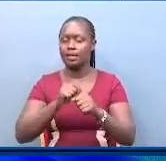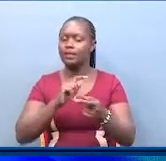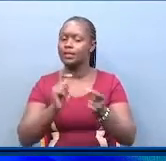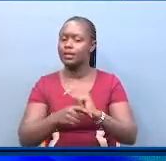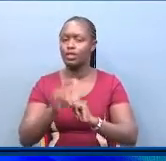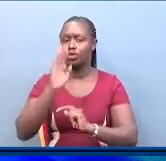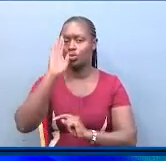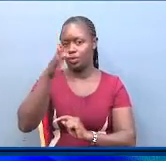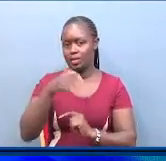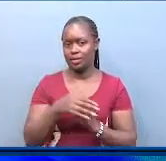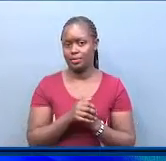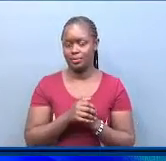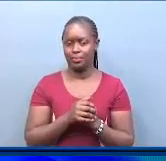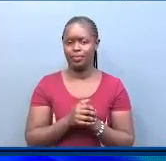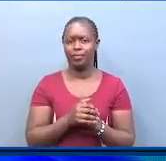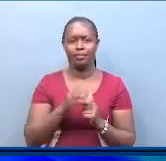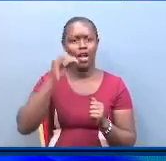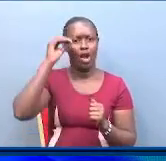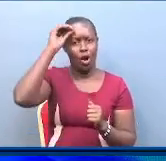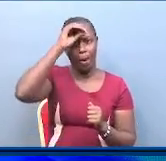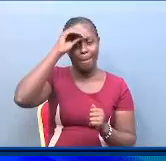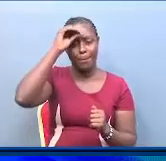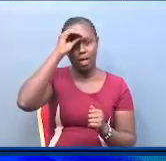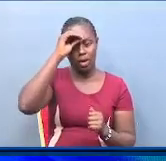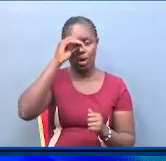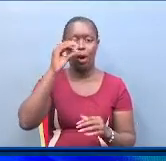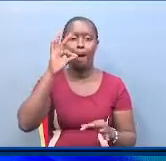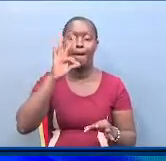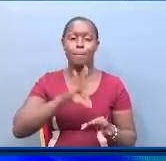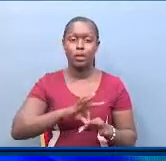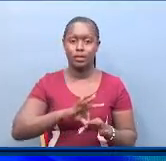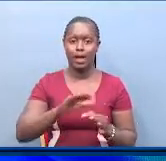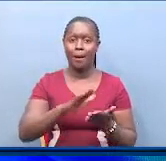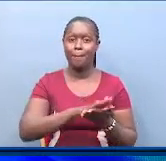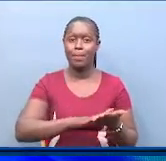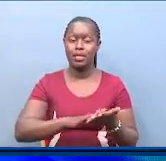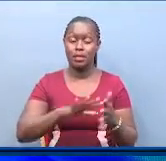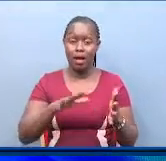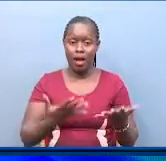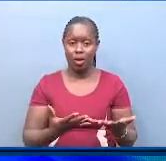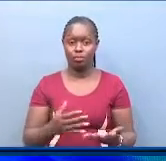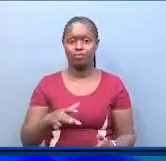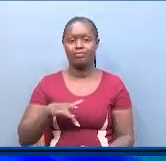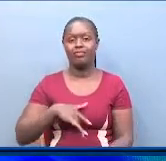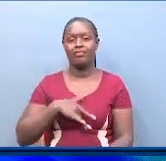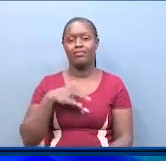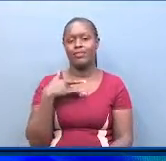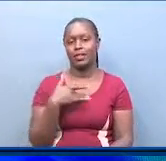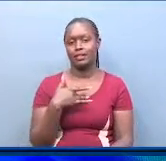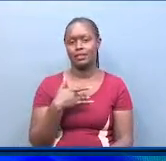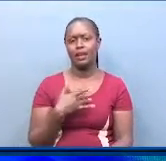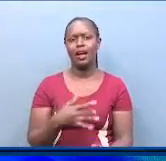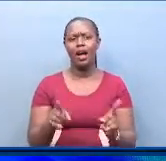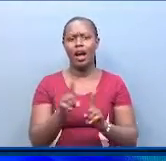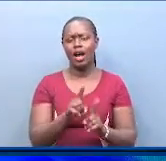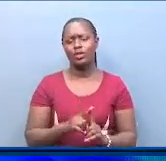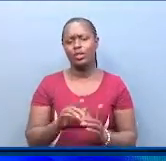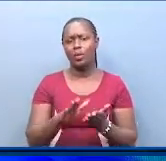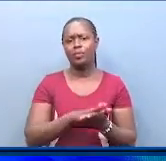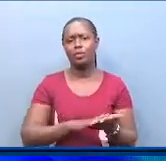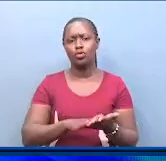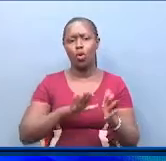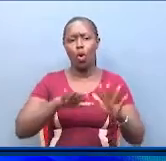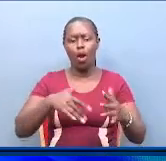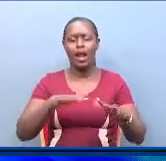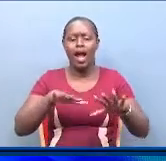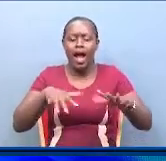So opinion polls are based on feelings. And it's based on what the author of the opinion